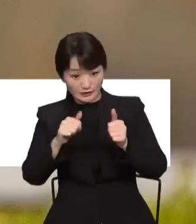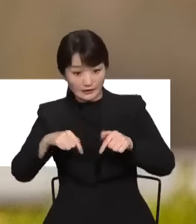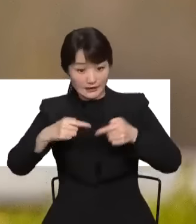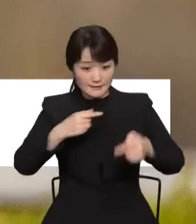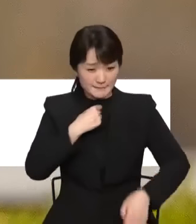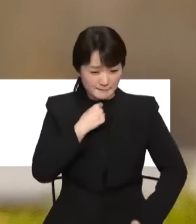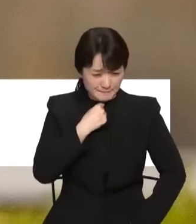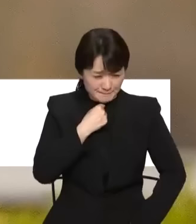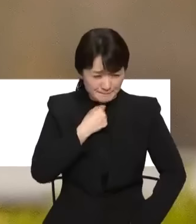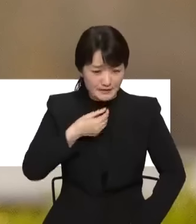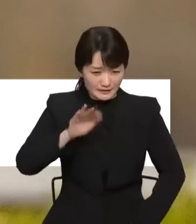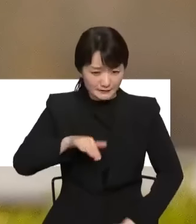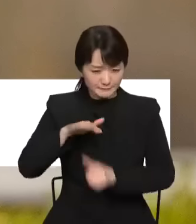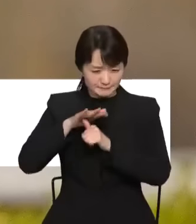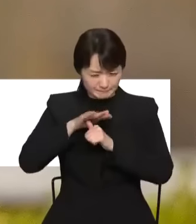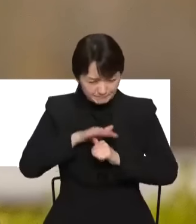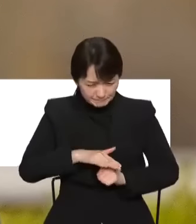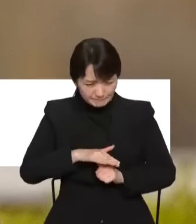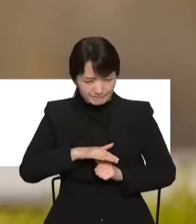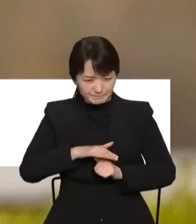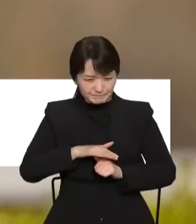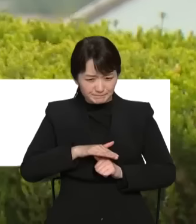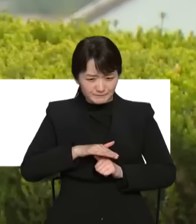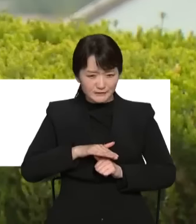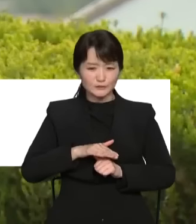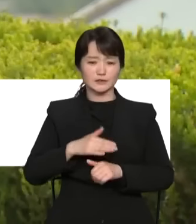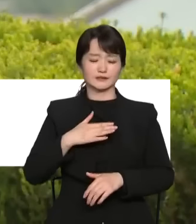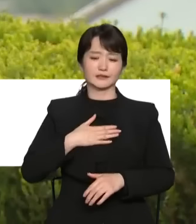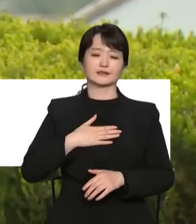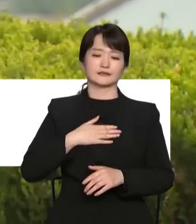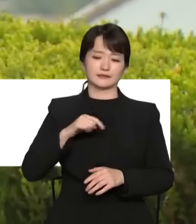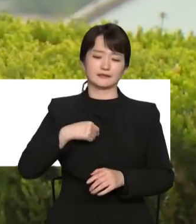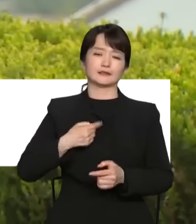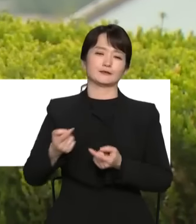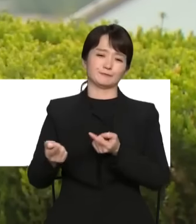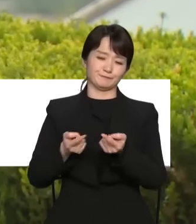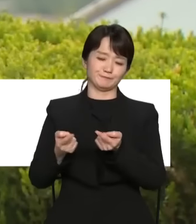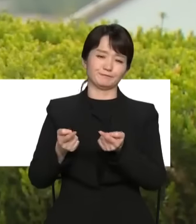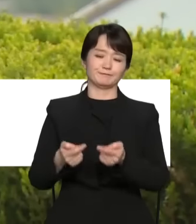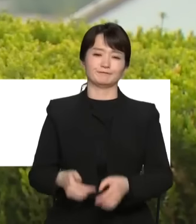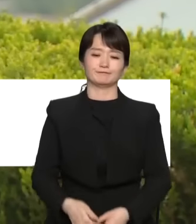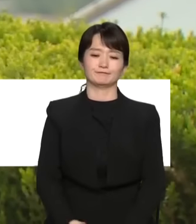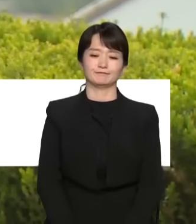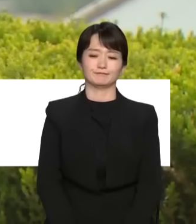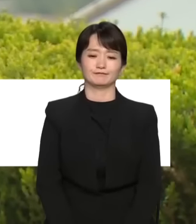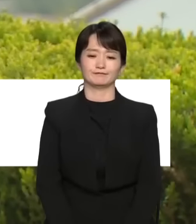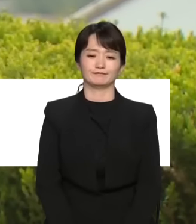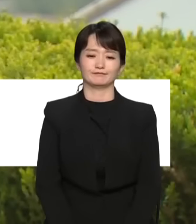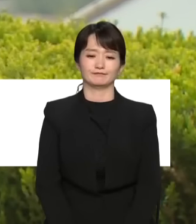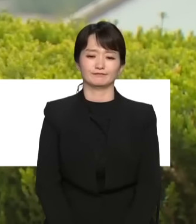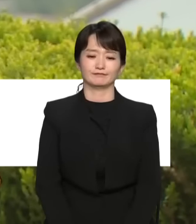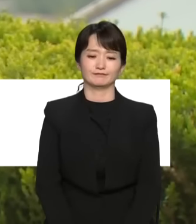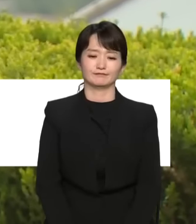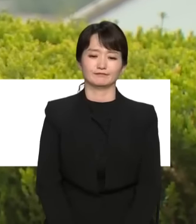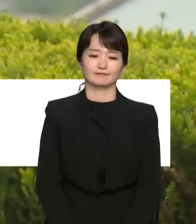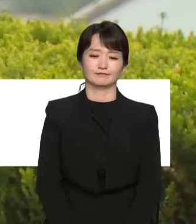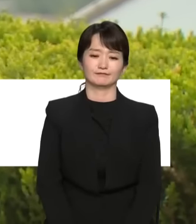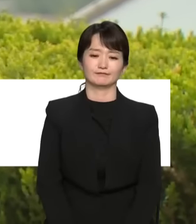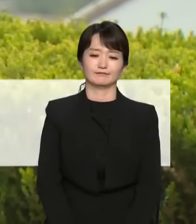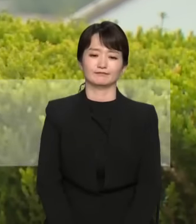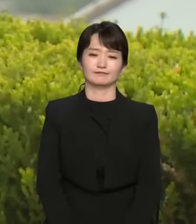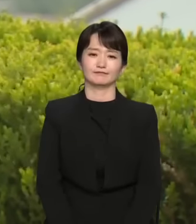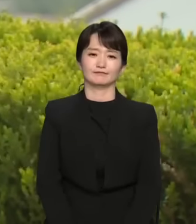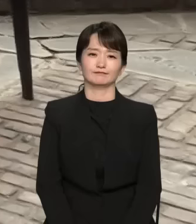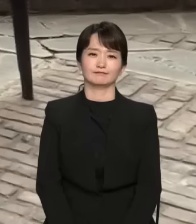say that I sometimes have the urge to step in onto the pitch. I have the urge, but I have to control